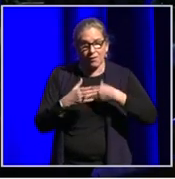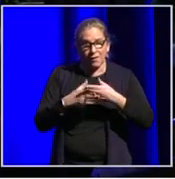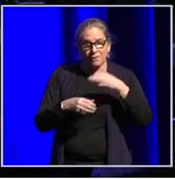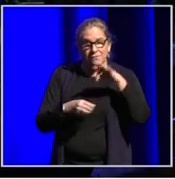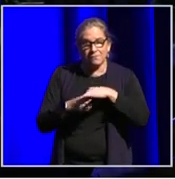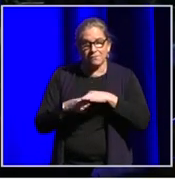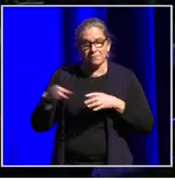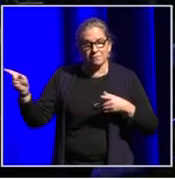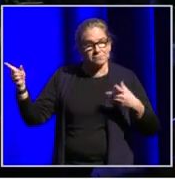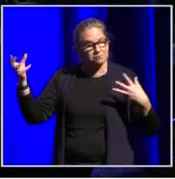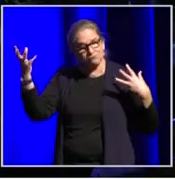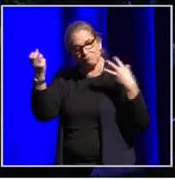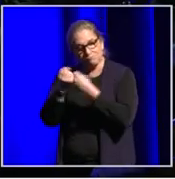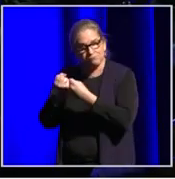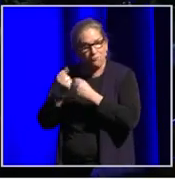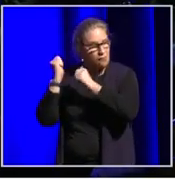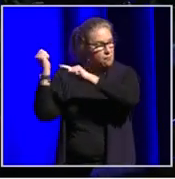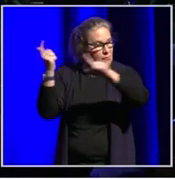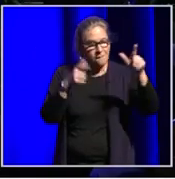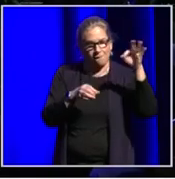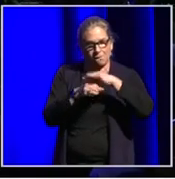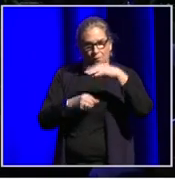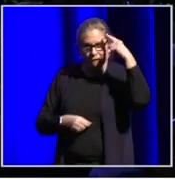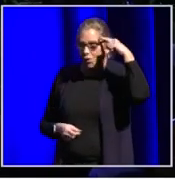Judge Hopkins.